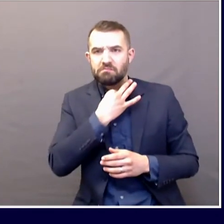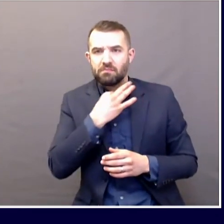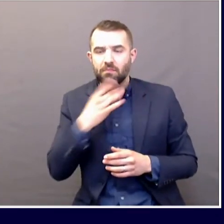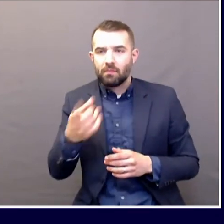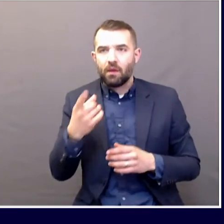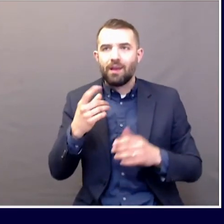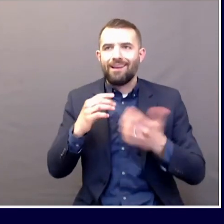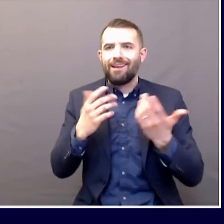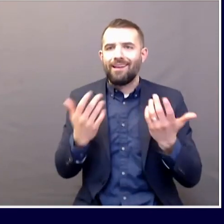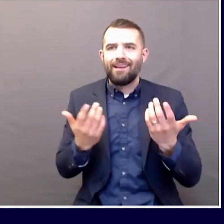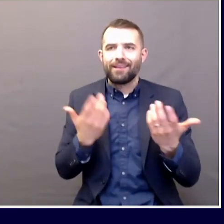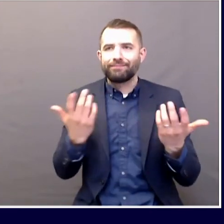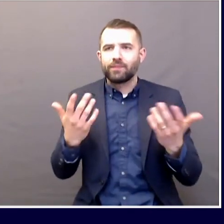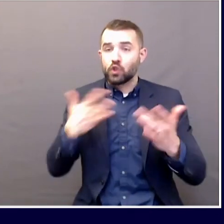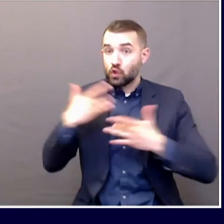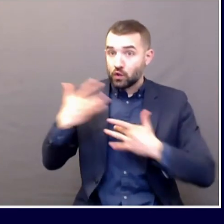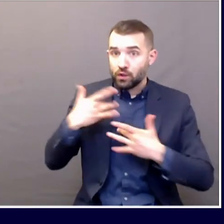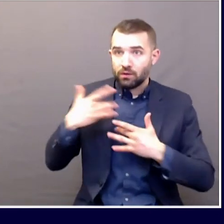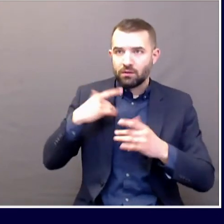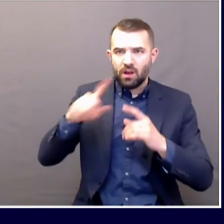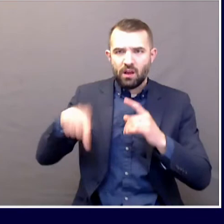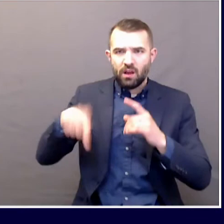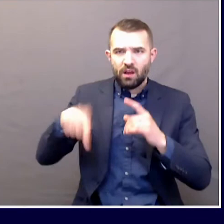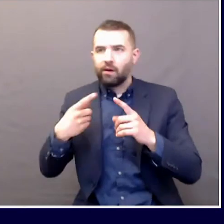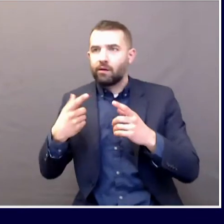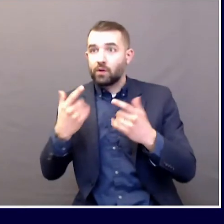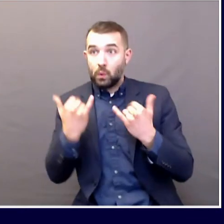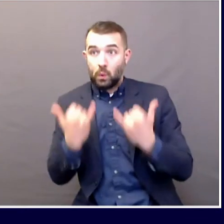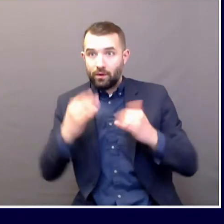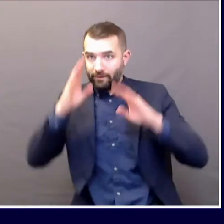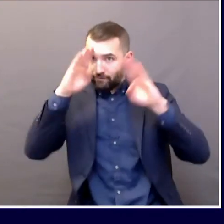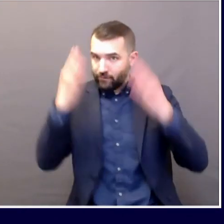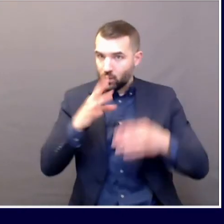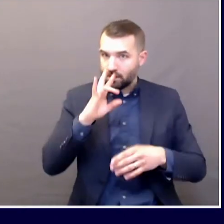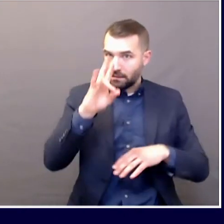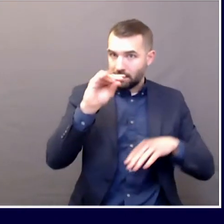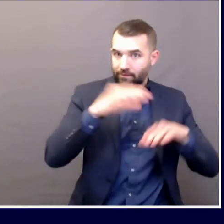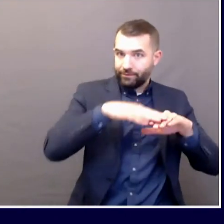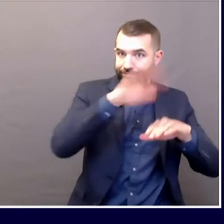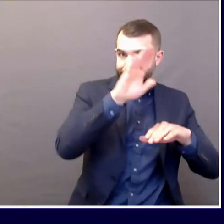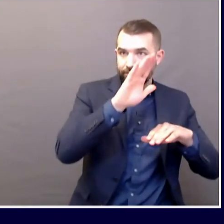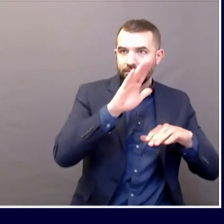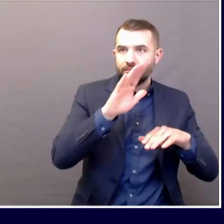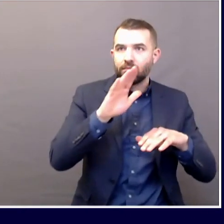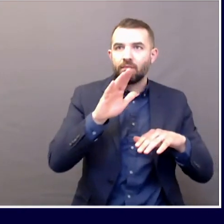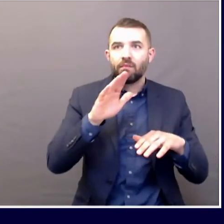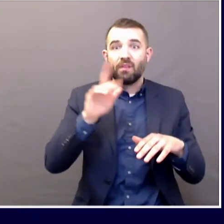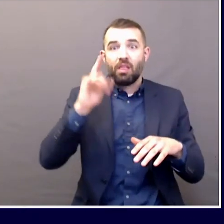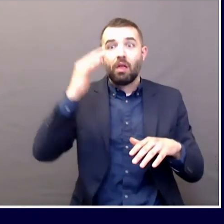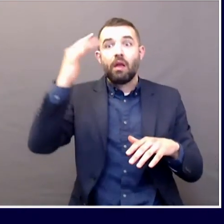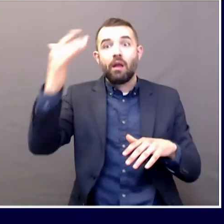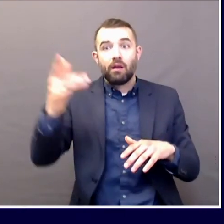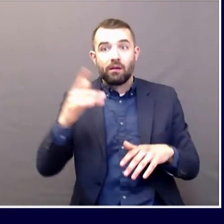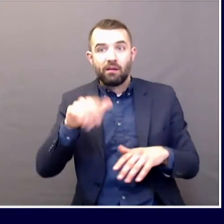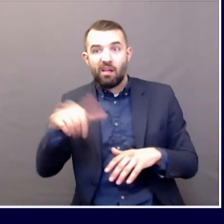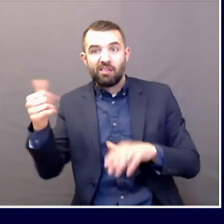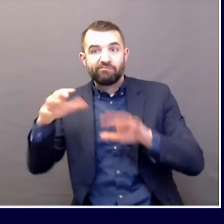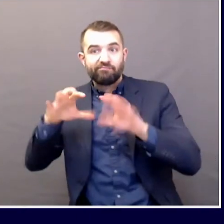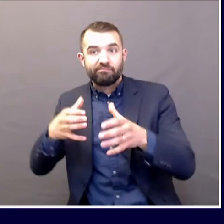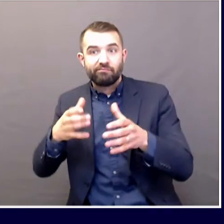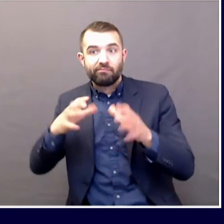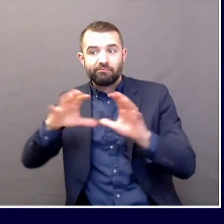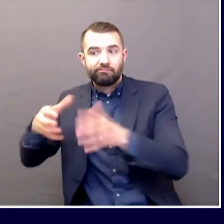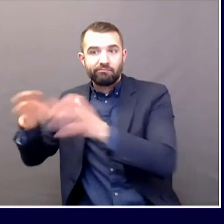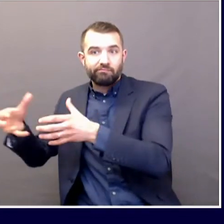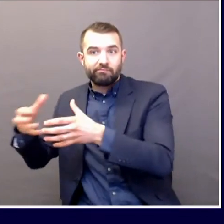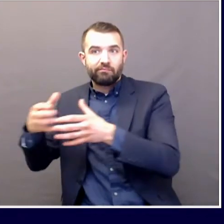get priority when they sign up for the vaccine? Eddie, we've as we've talked about, it is a series